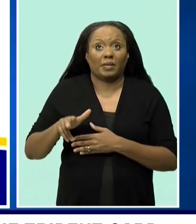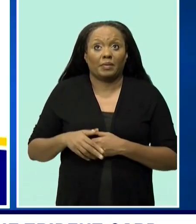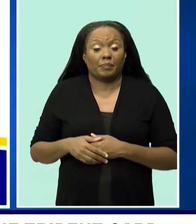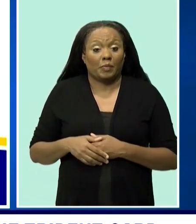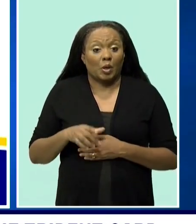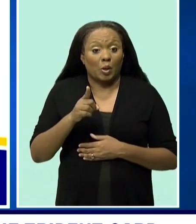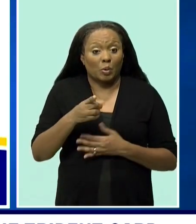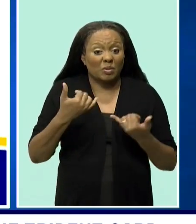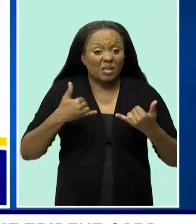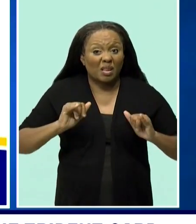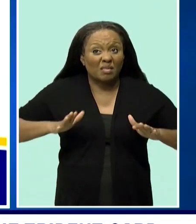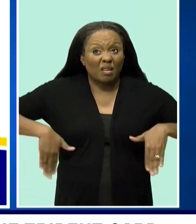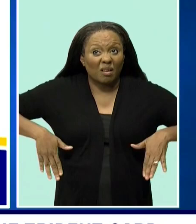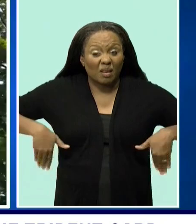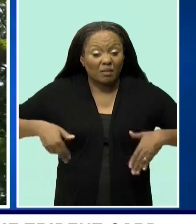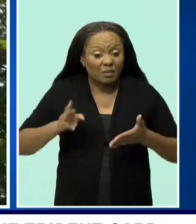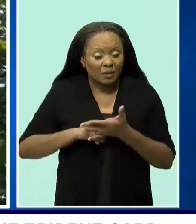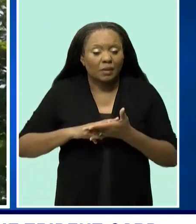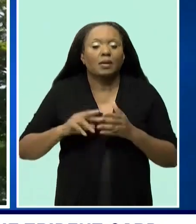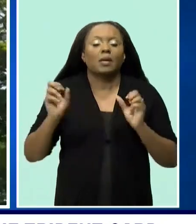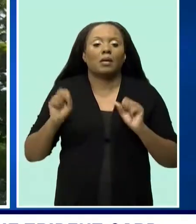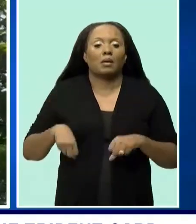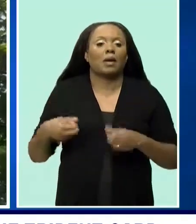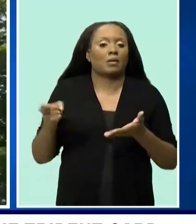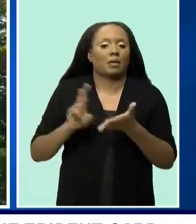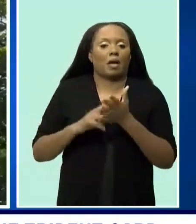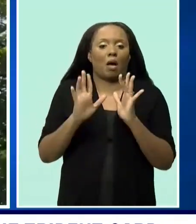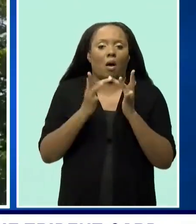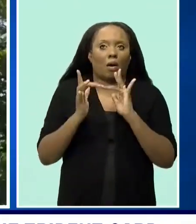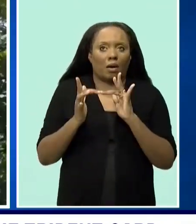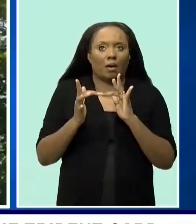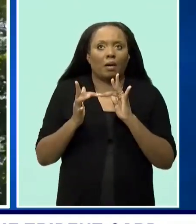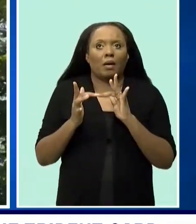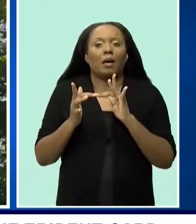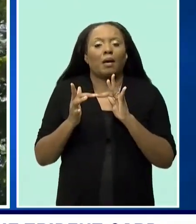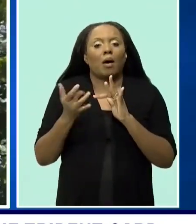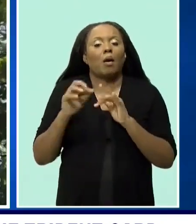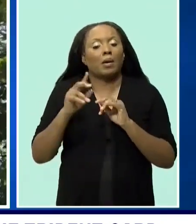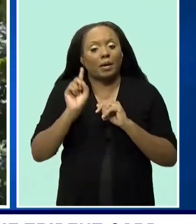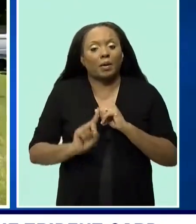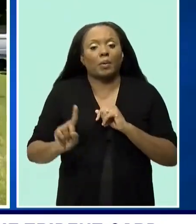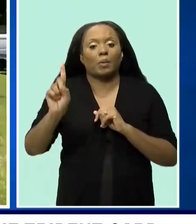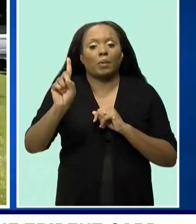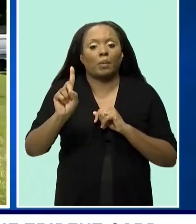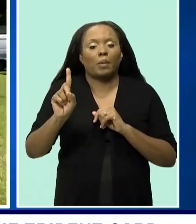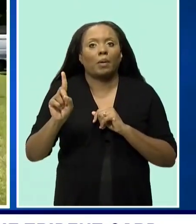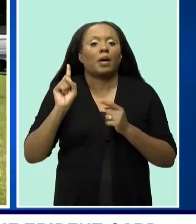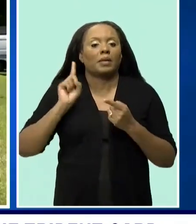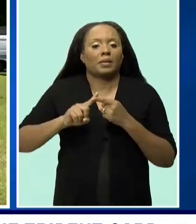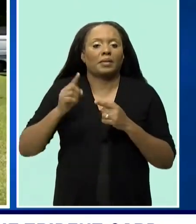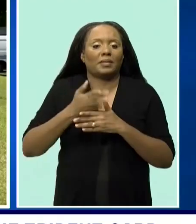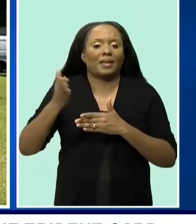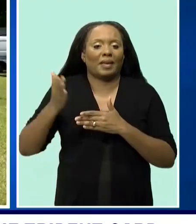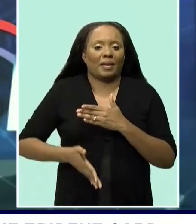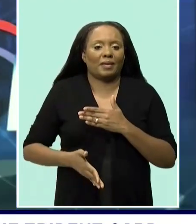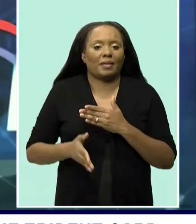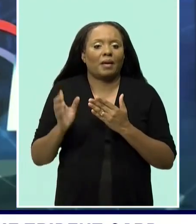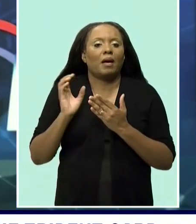the card online and at the 13 listed centers until the end of this month. Ryan Broom, CBC News.